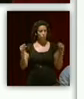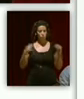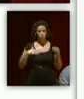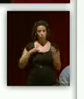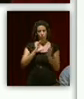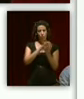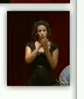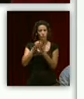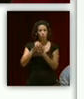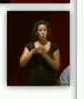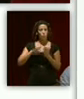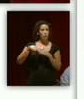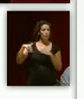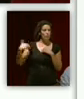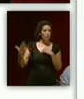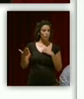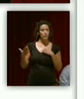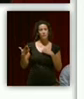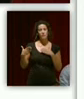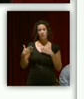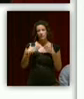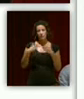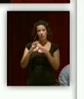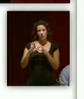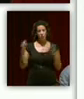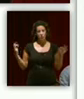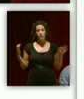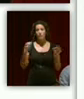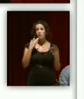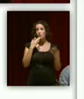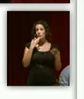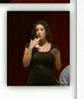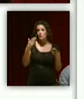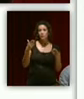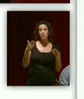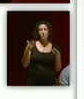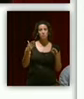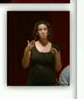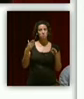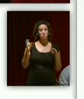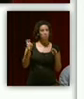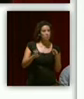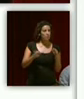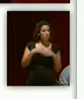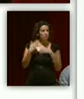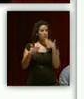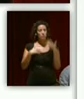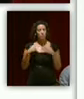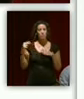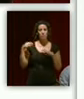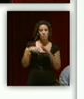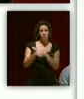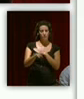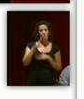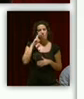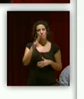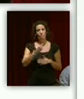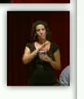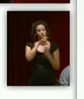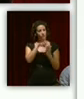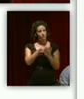our campus in Castelldefels. It's in the outskirts near the Olympic Stadium. So if you ever go by,